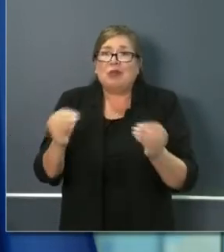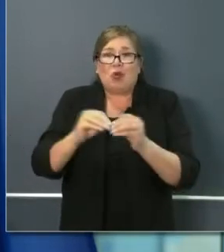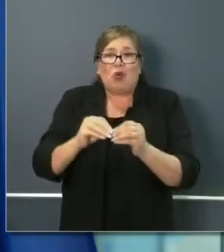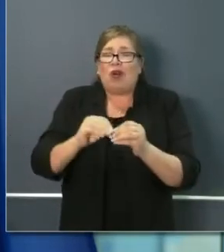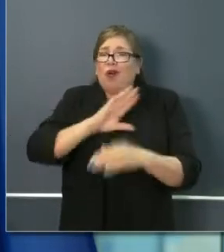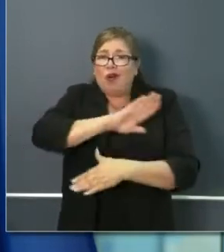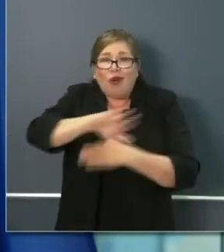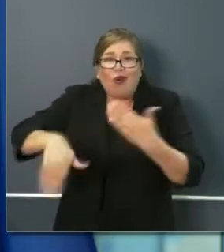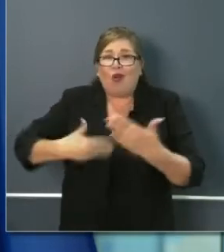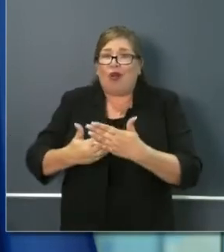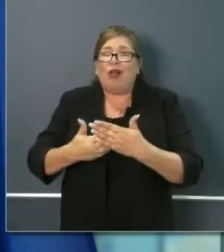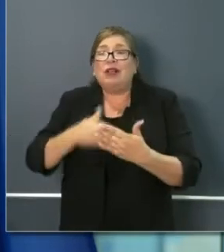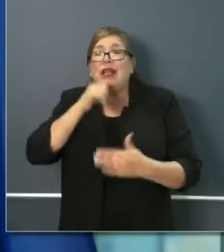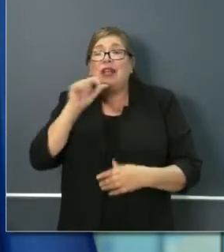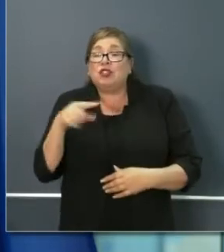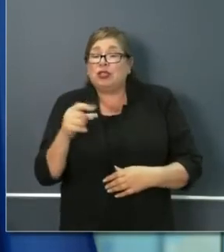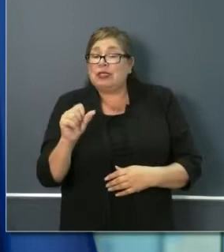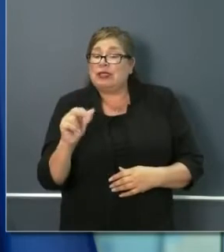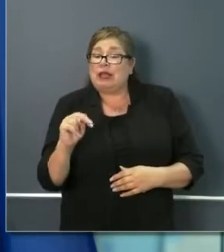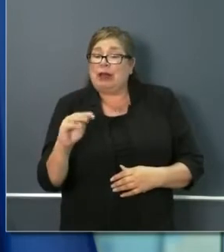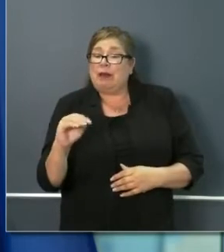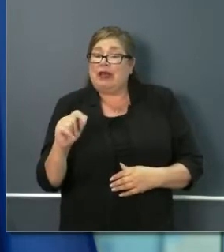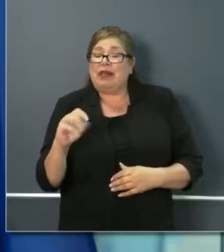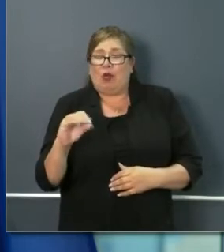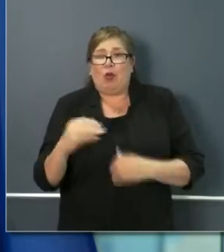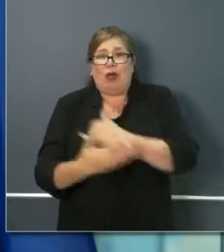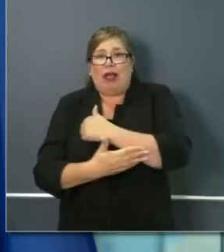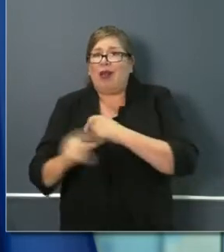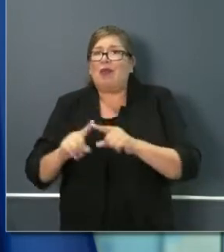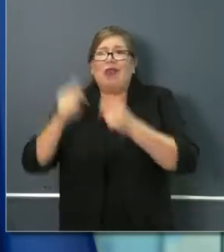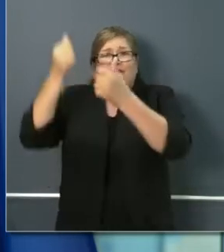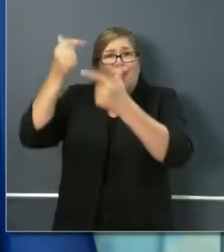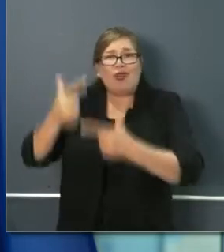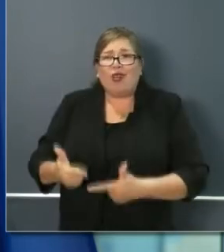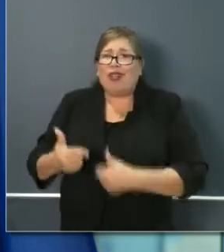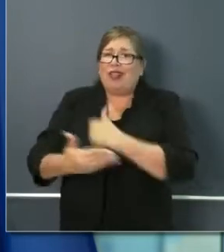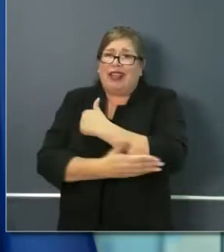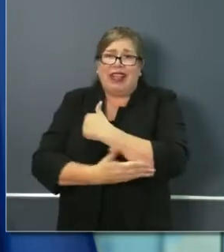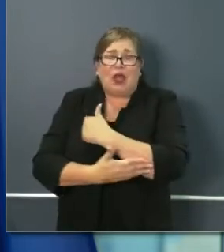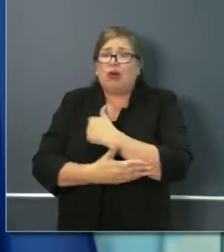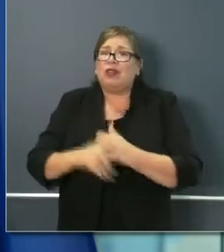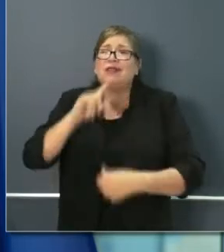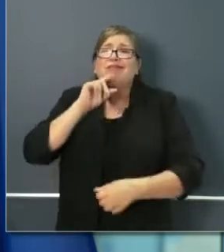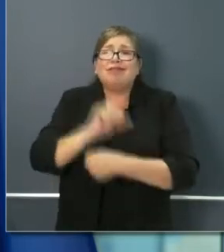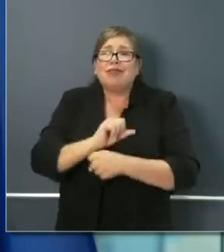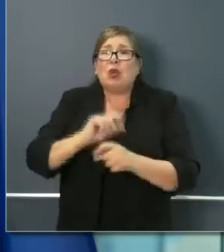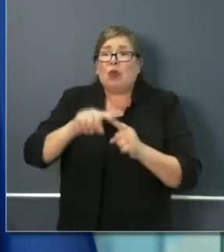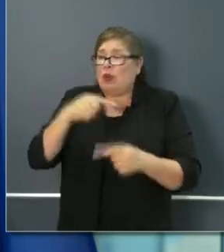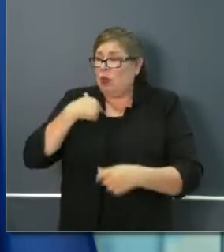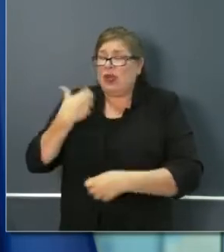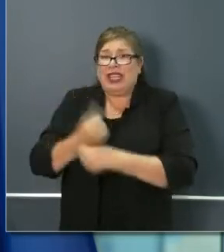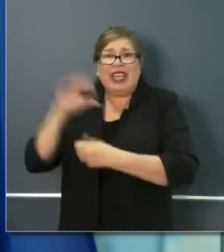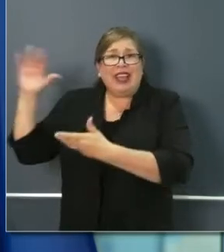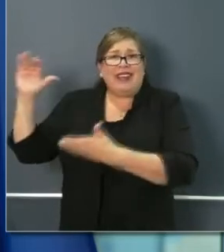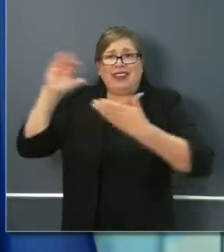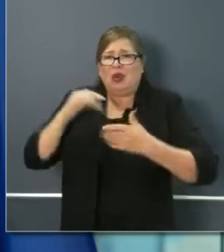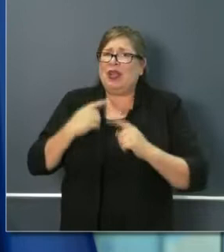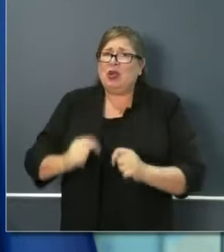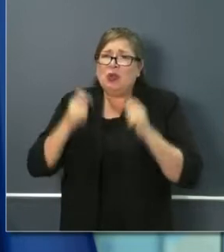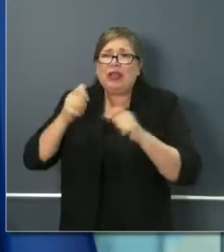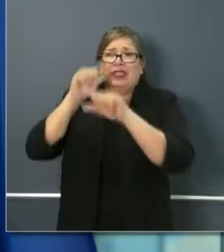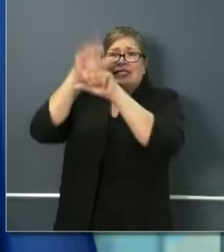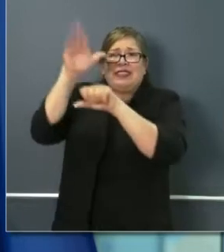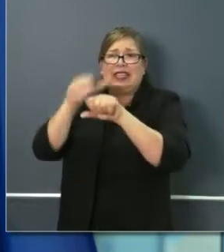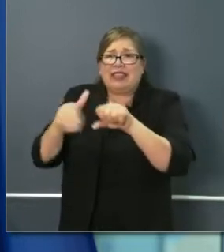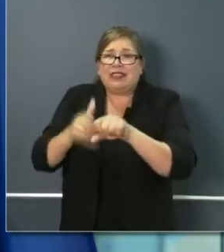county, candidly, in this state. And we are in real time. As soon as it comes in, we are getting it out. And now that includes making sure